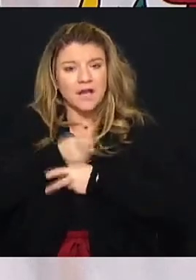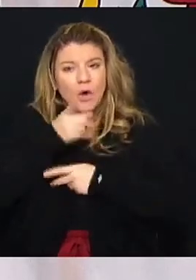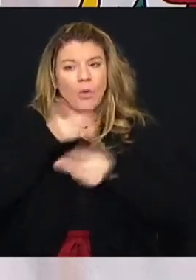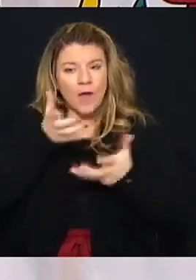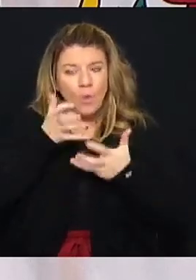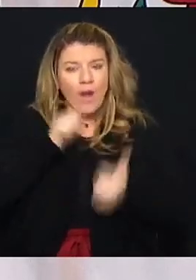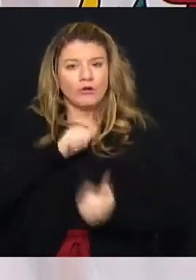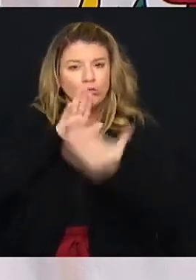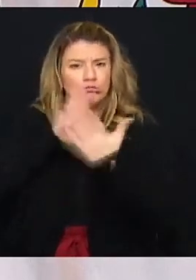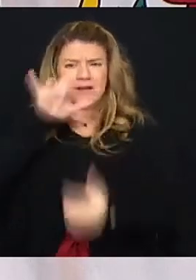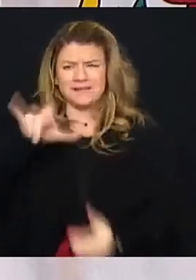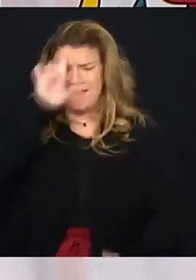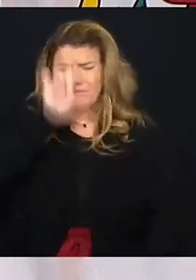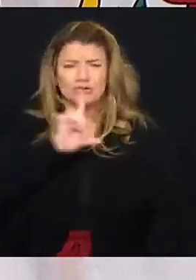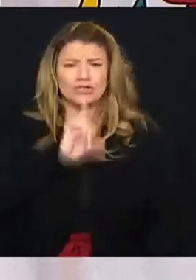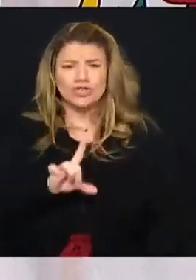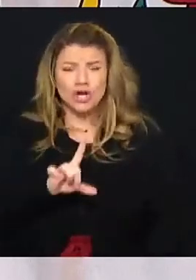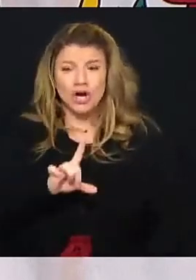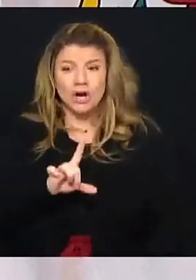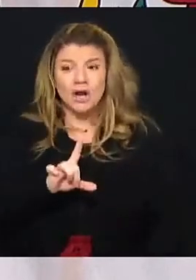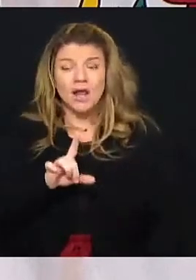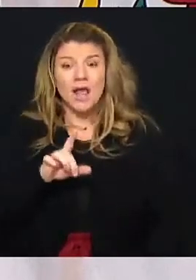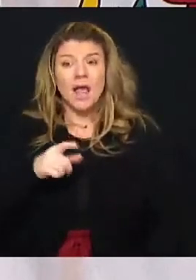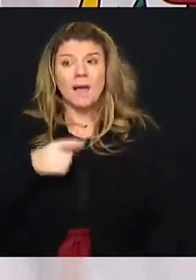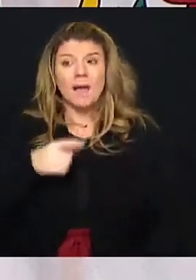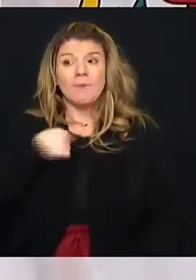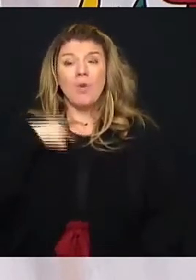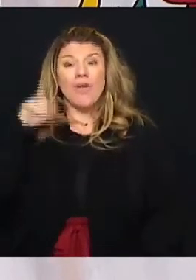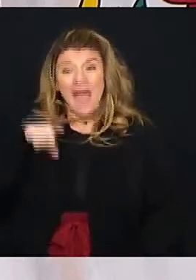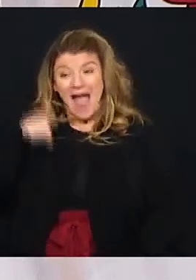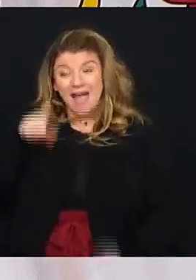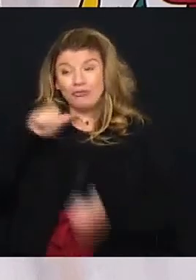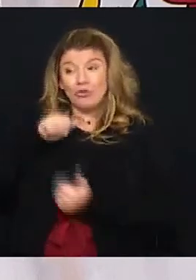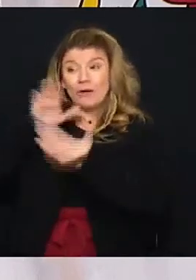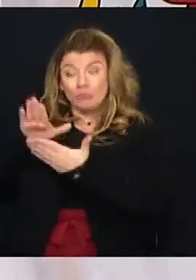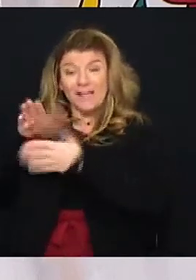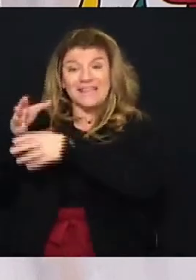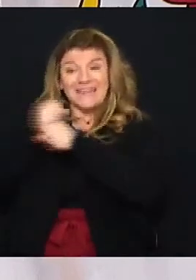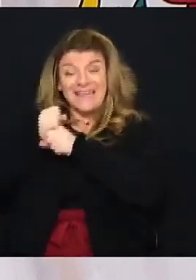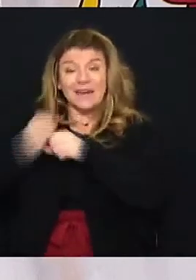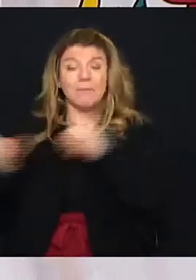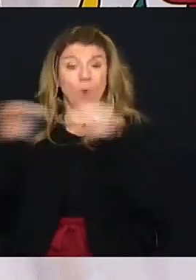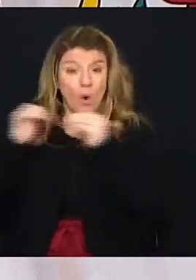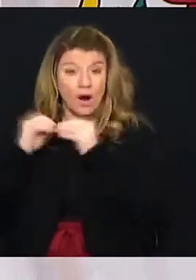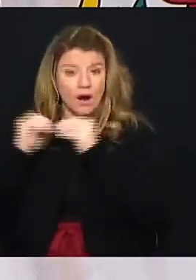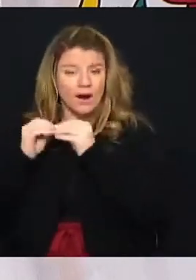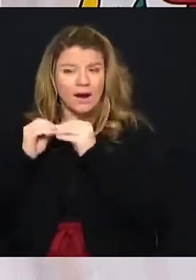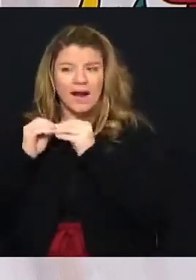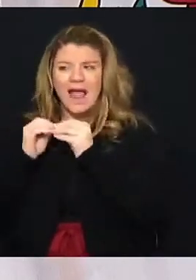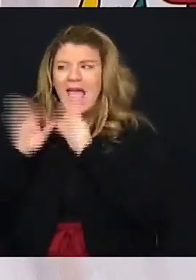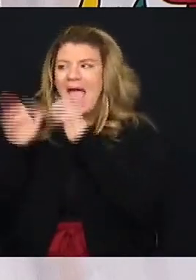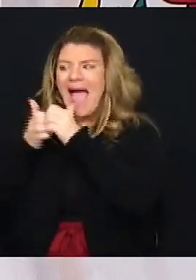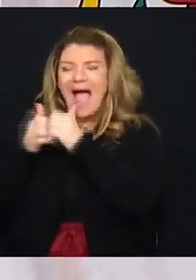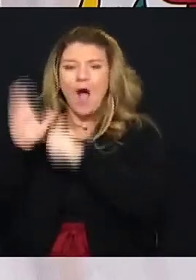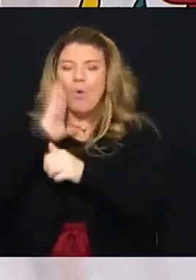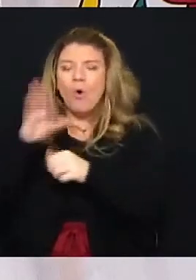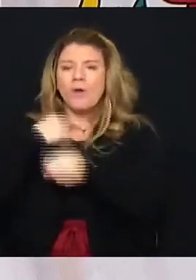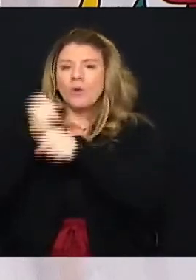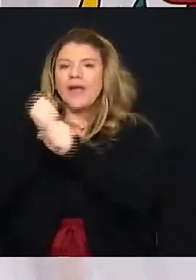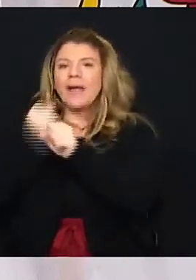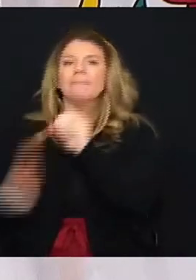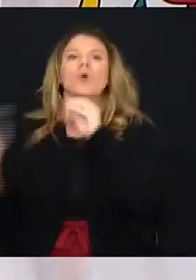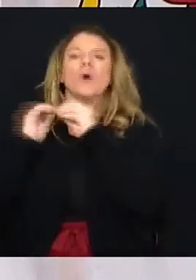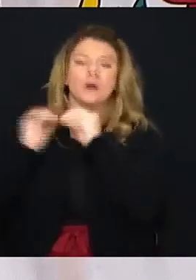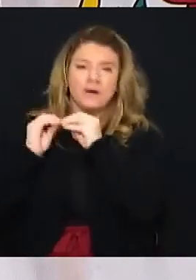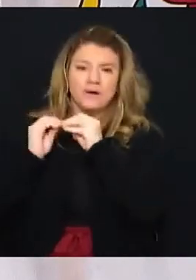to address that, no question. But we absolutely have to address how we're going to get more, how we're going to create more. You